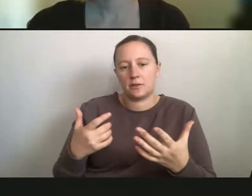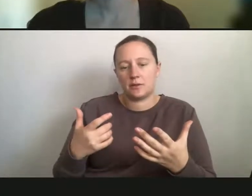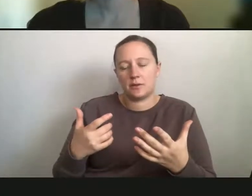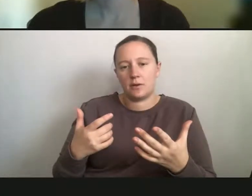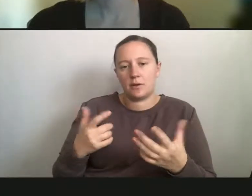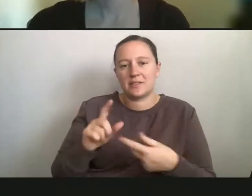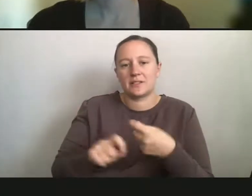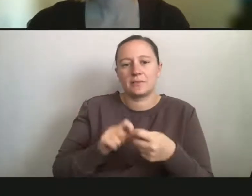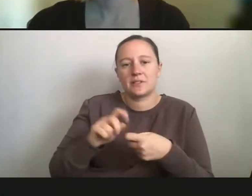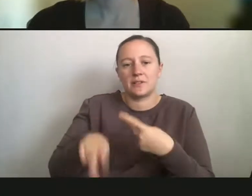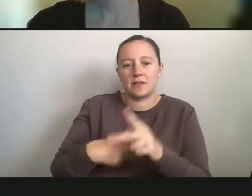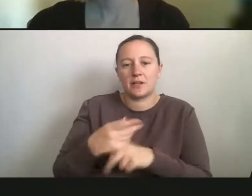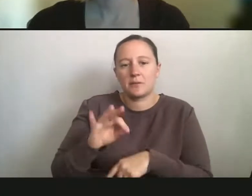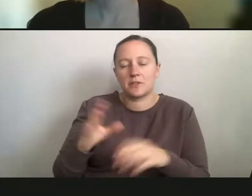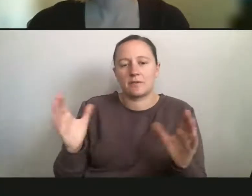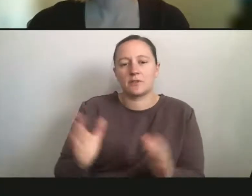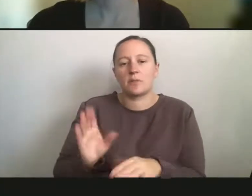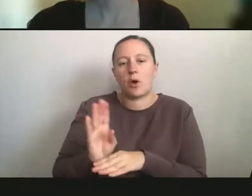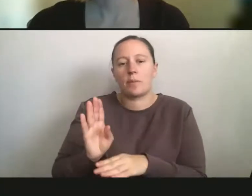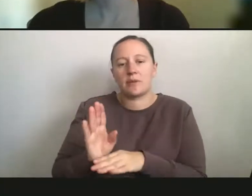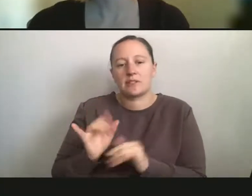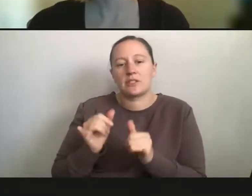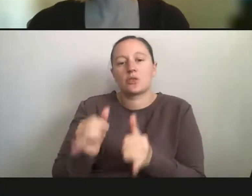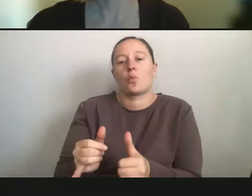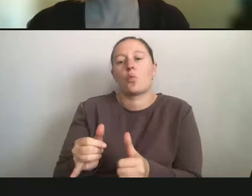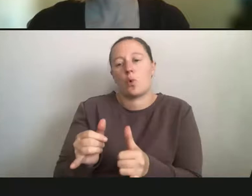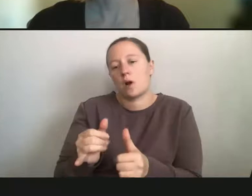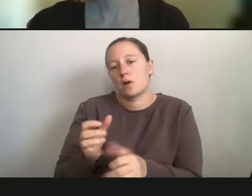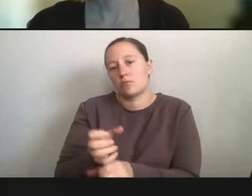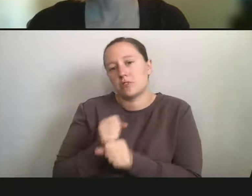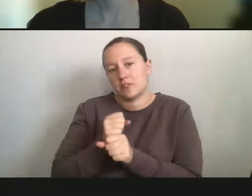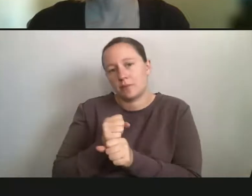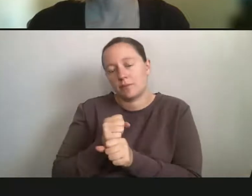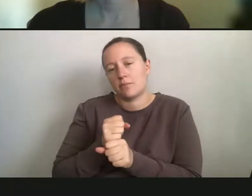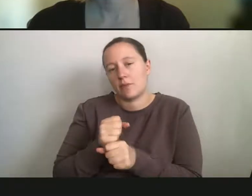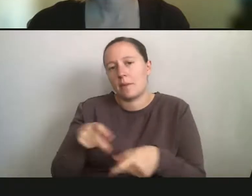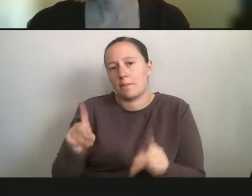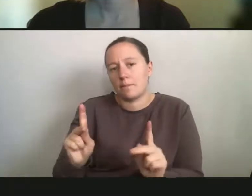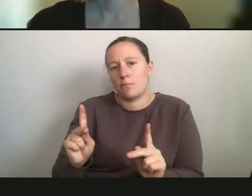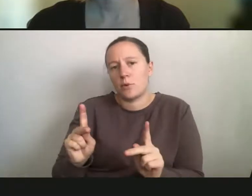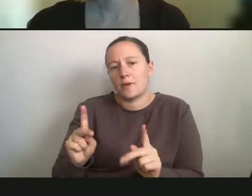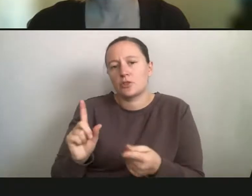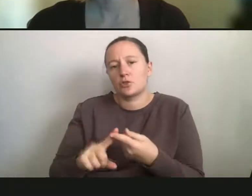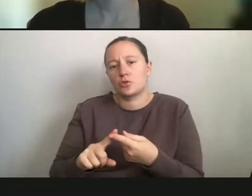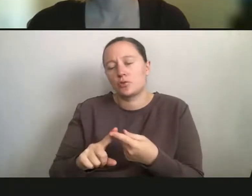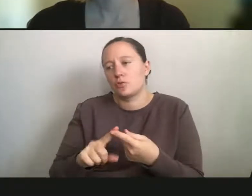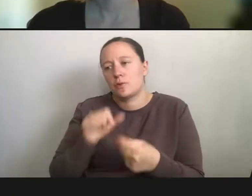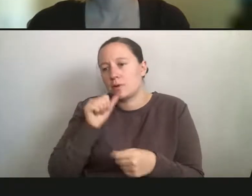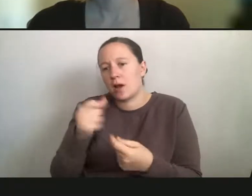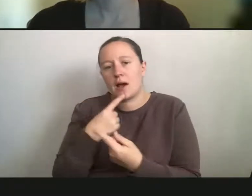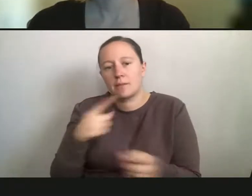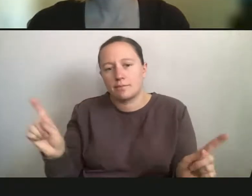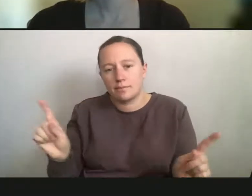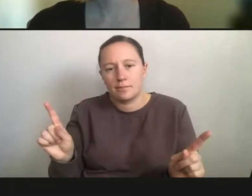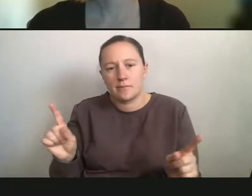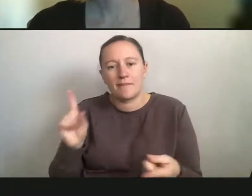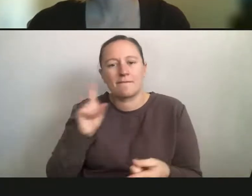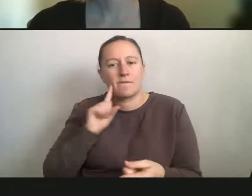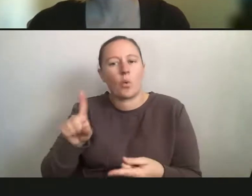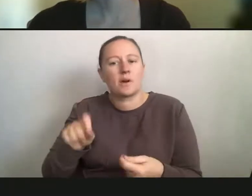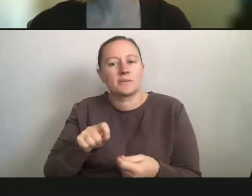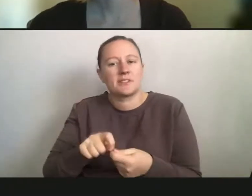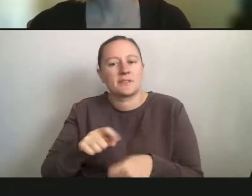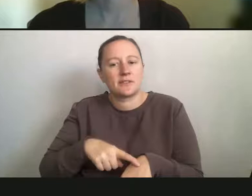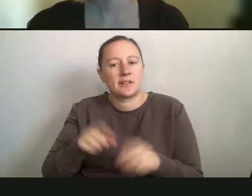certain types of small business awardees the authority to withhold data sharing for a certain period of time.